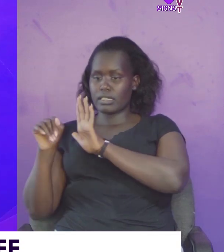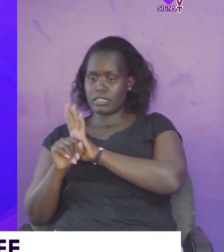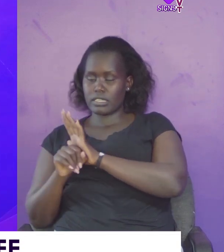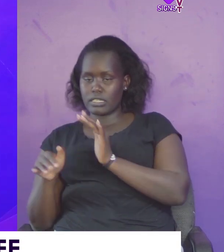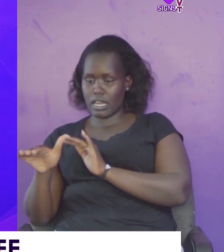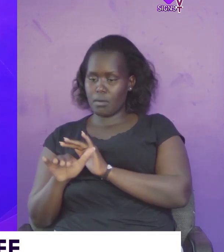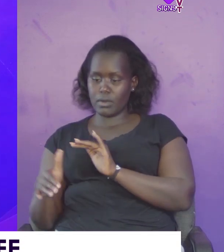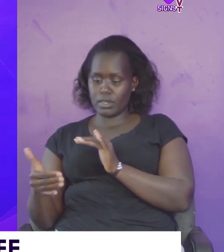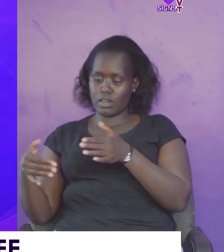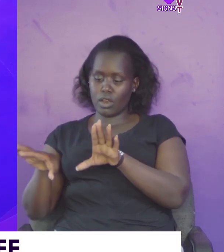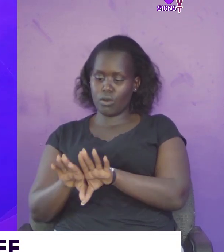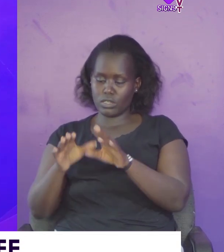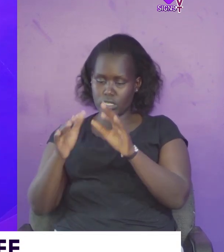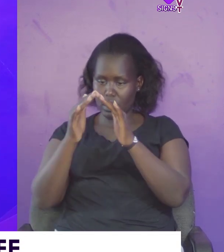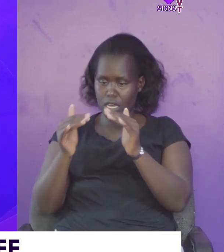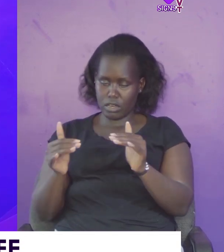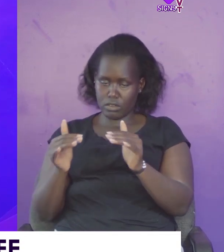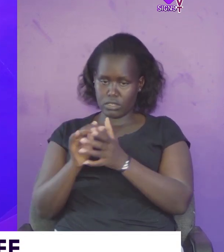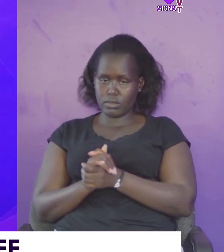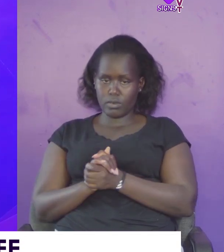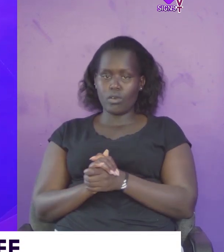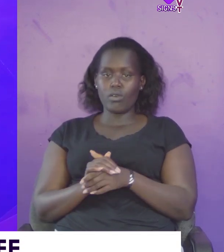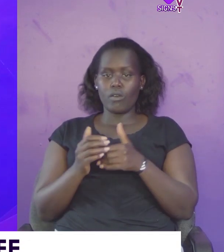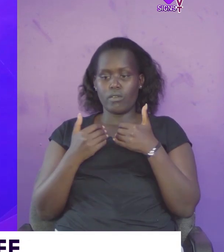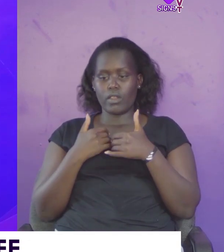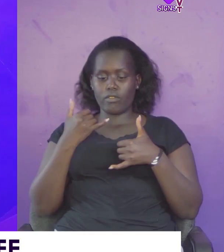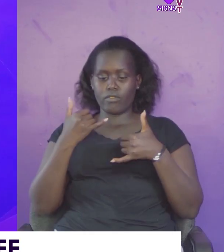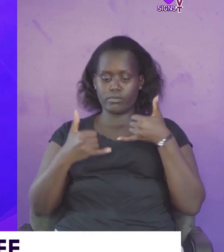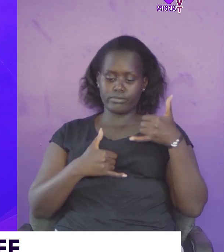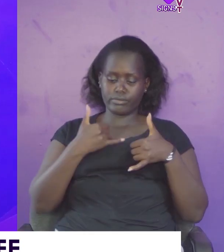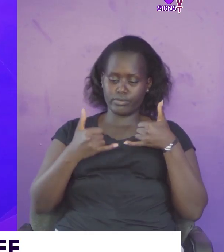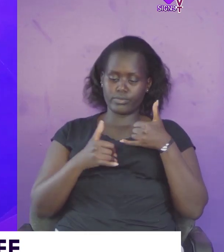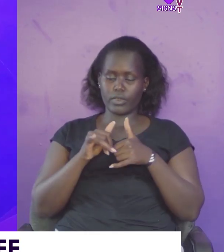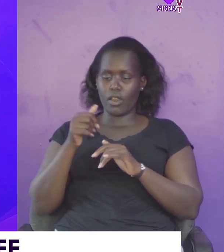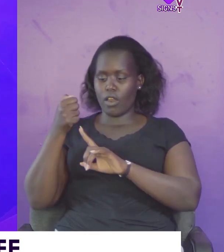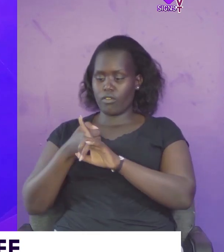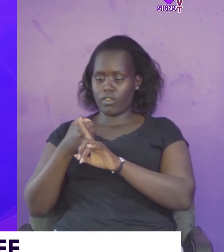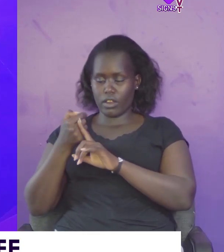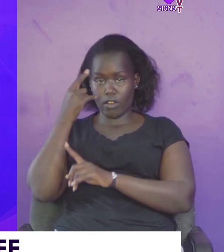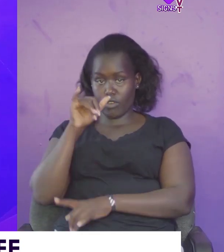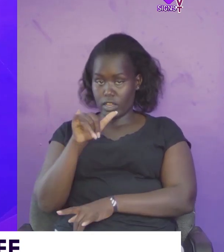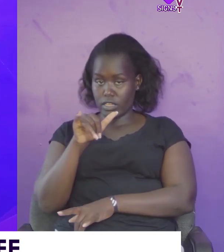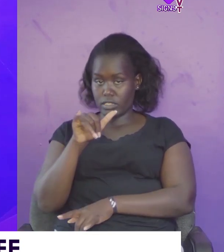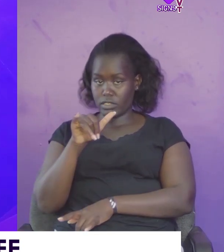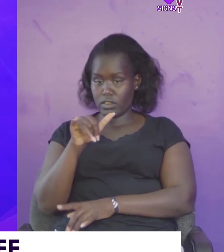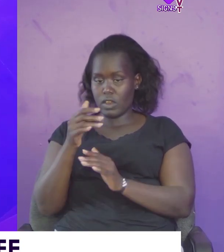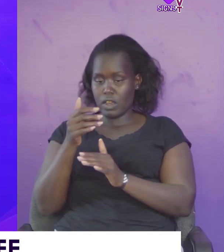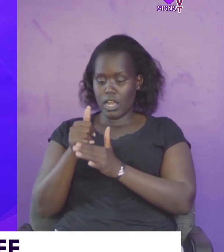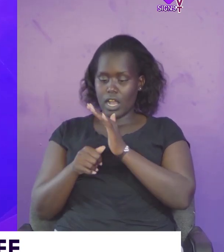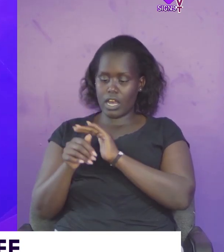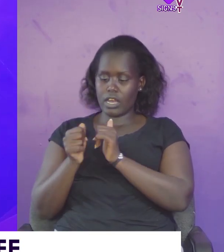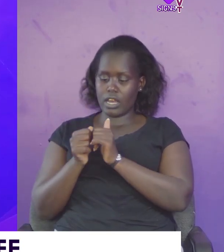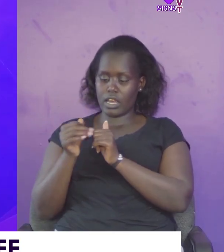in a house, and they're having their fun. Do you advocate for that? Under 18,